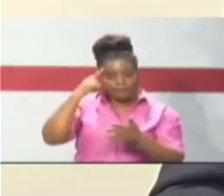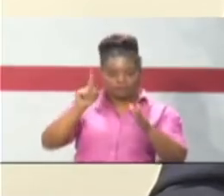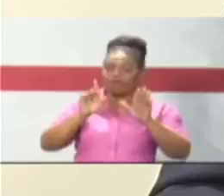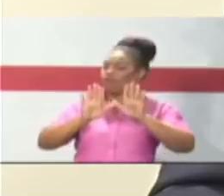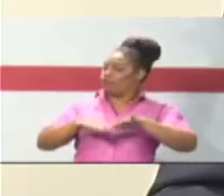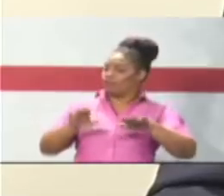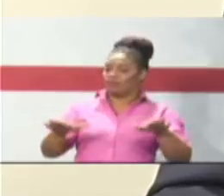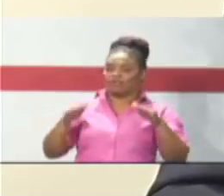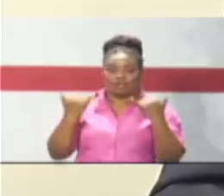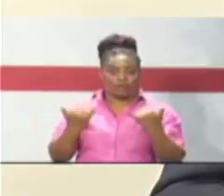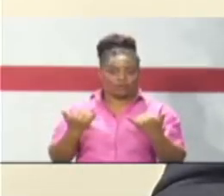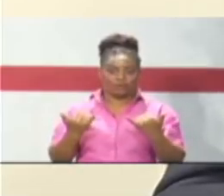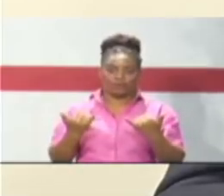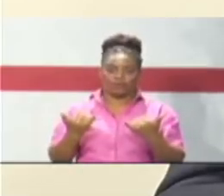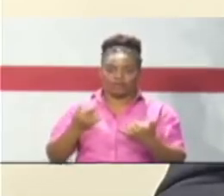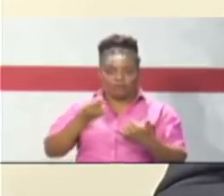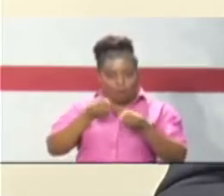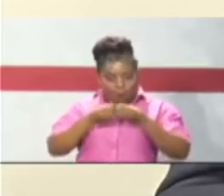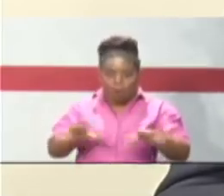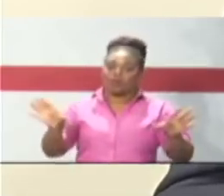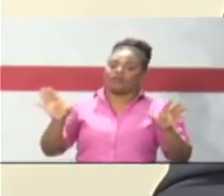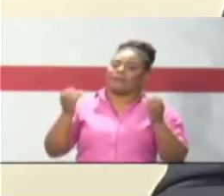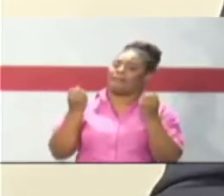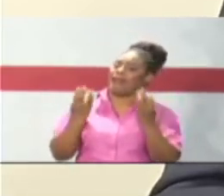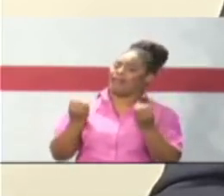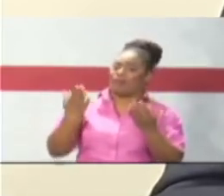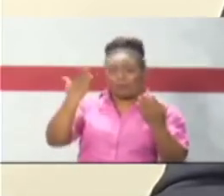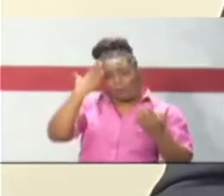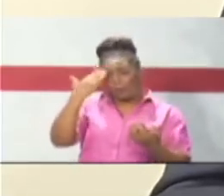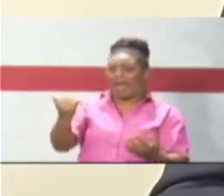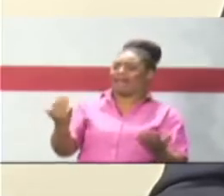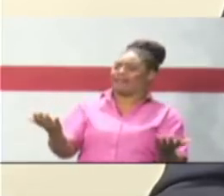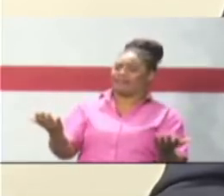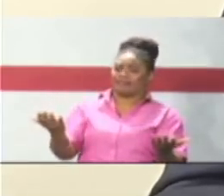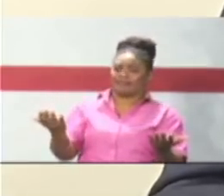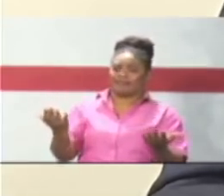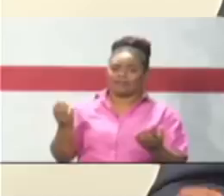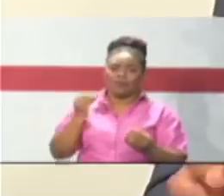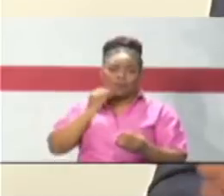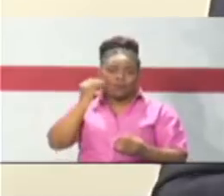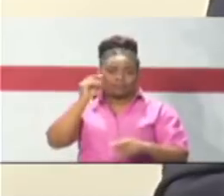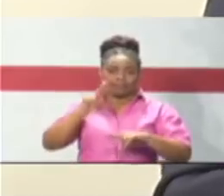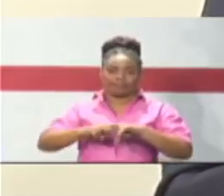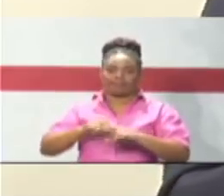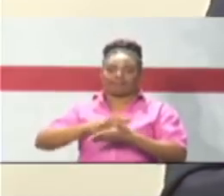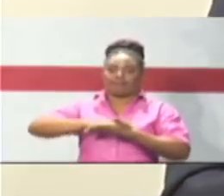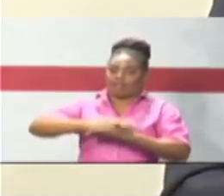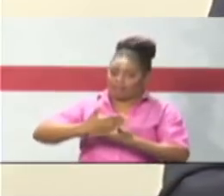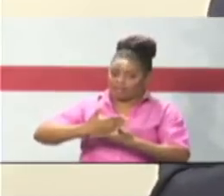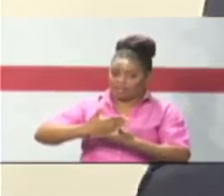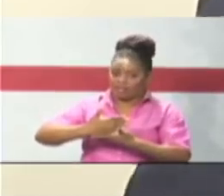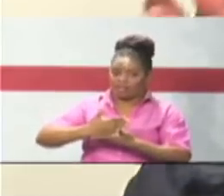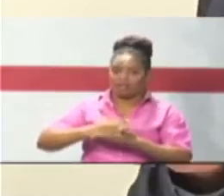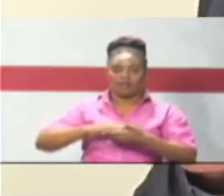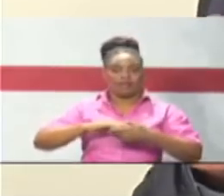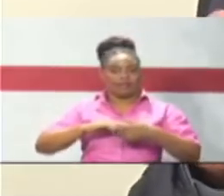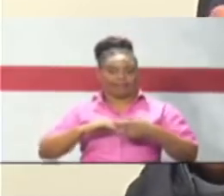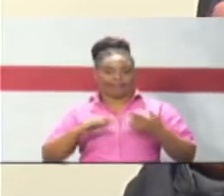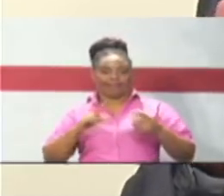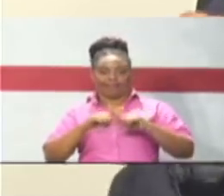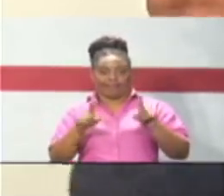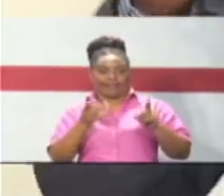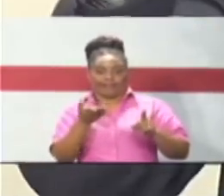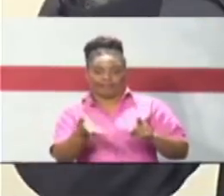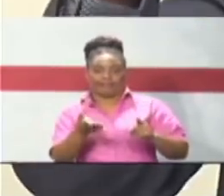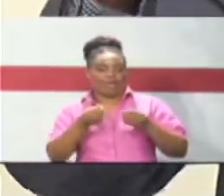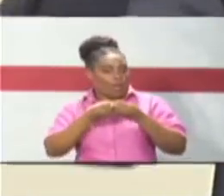much sitting in front of a screen. You may be educated, yes, but then she spoke about the education deficit.